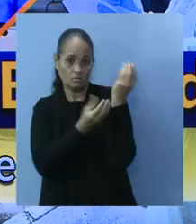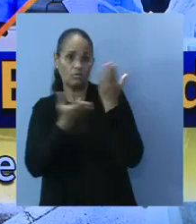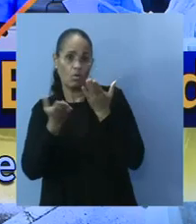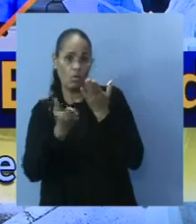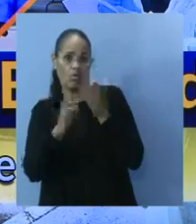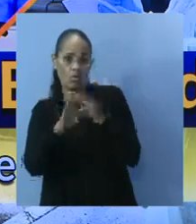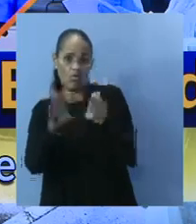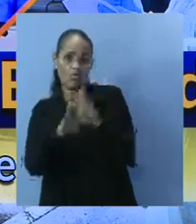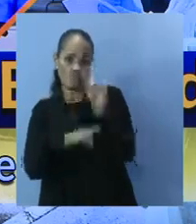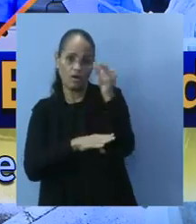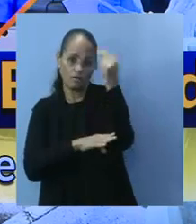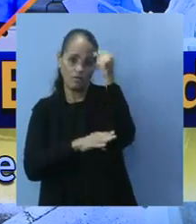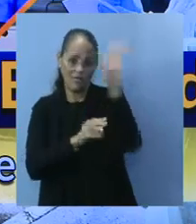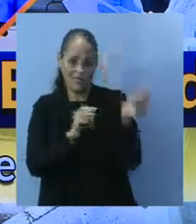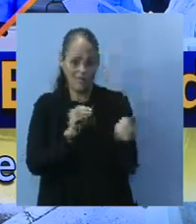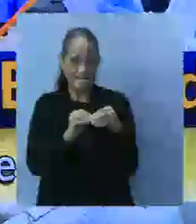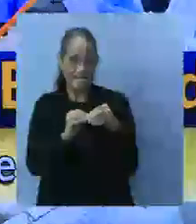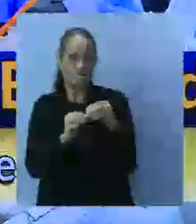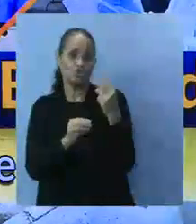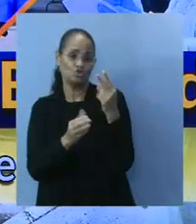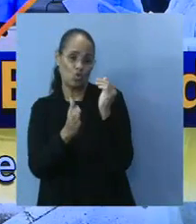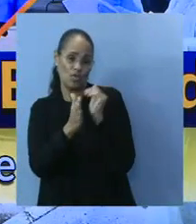government that an additional